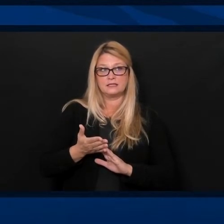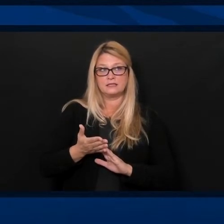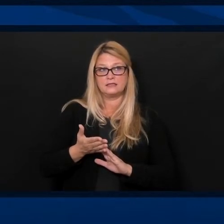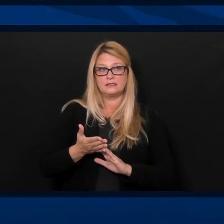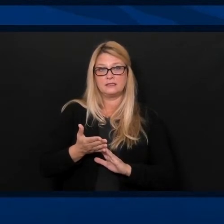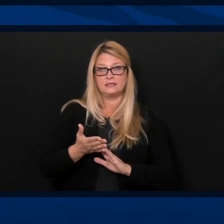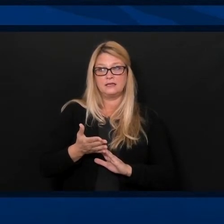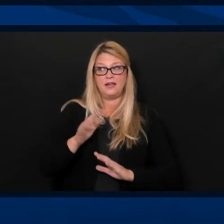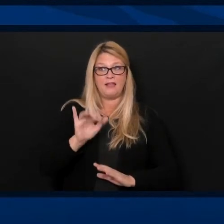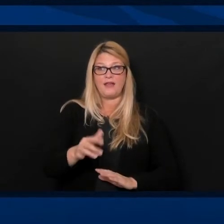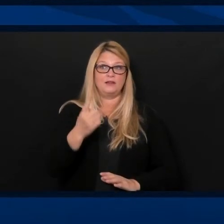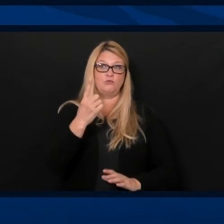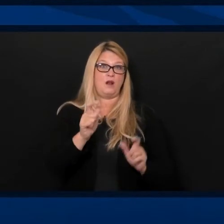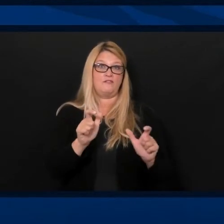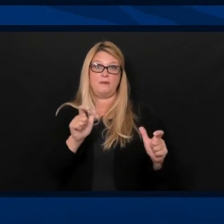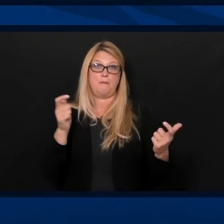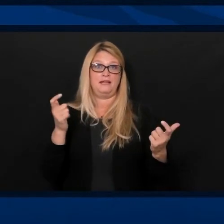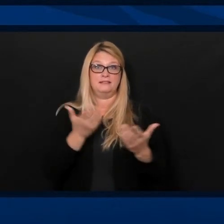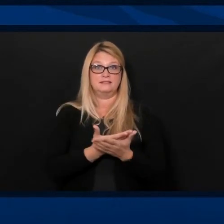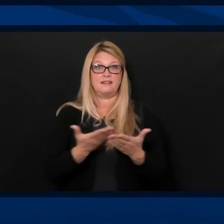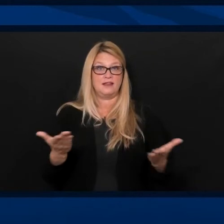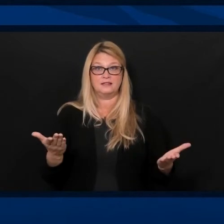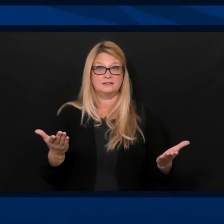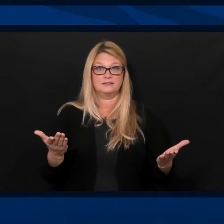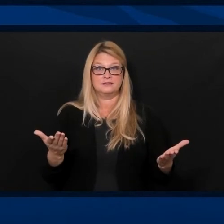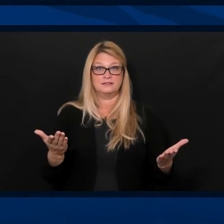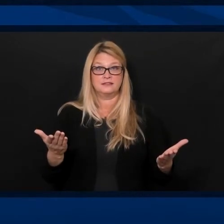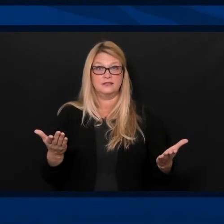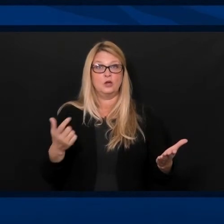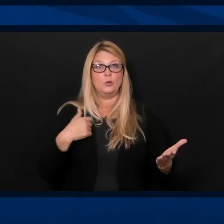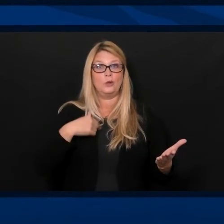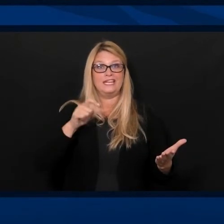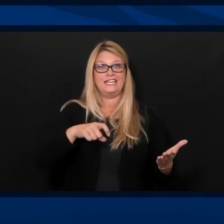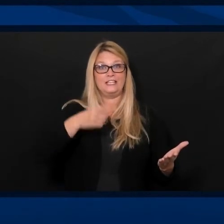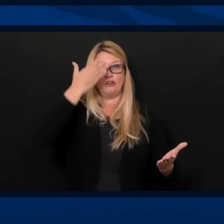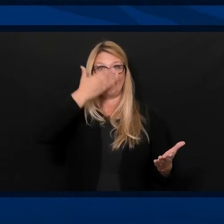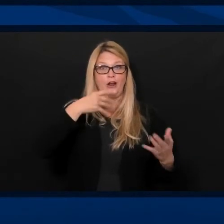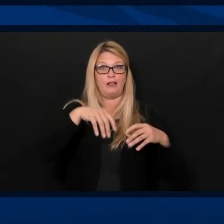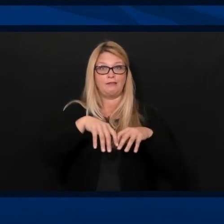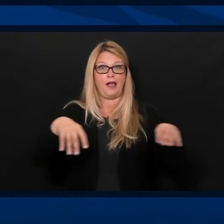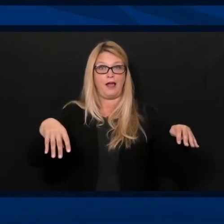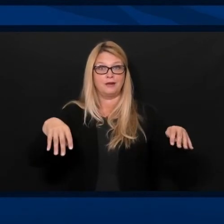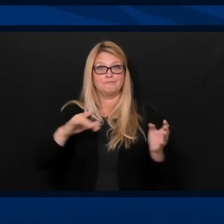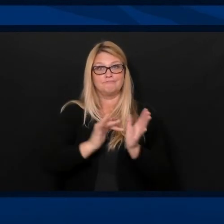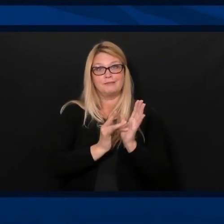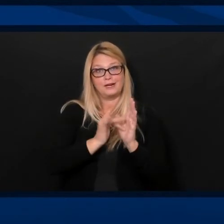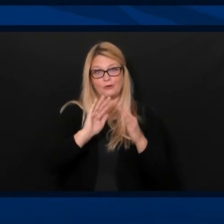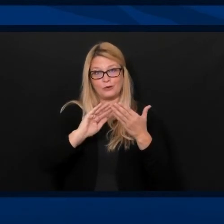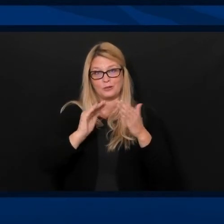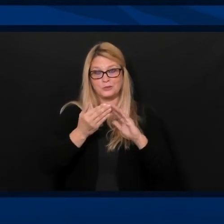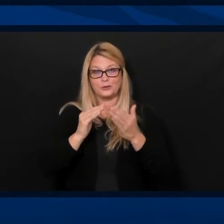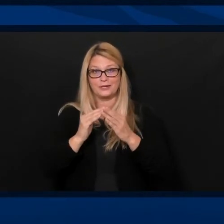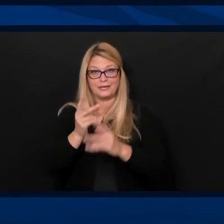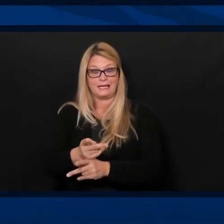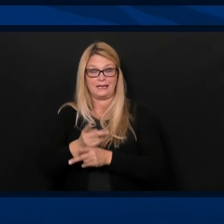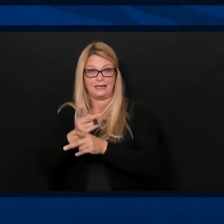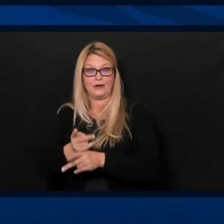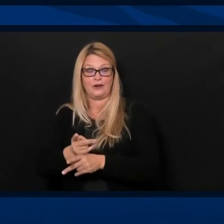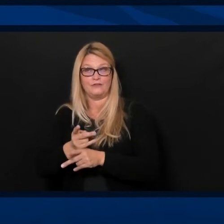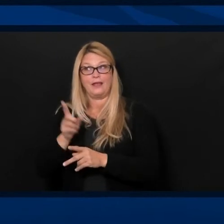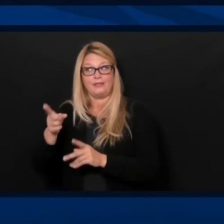biggest things we've got to do is look at, keeping the frontline medical community, taken care of, because they